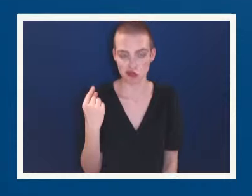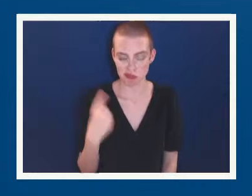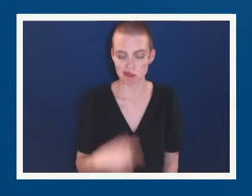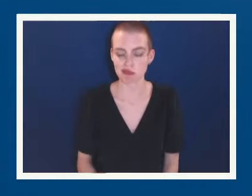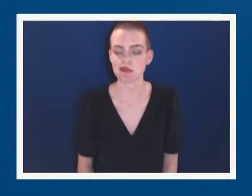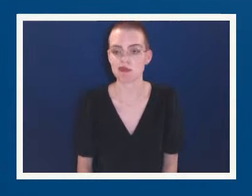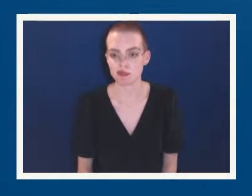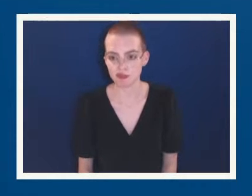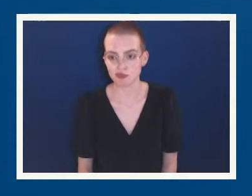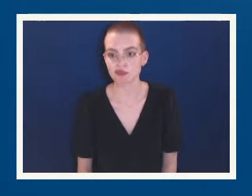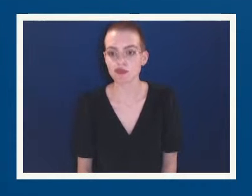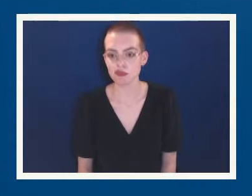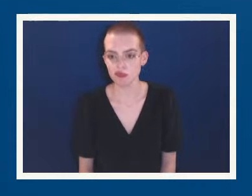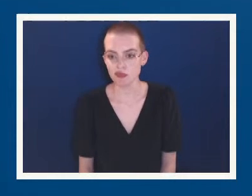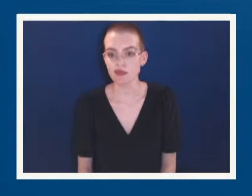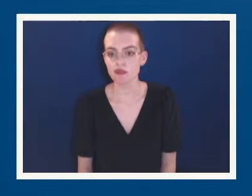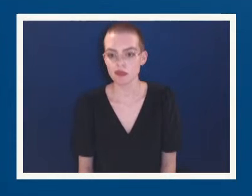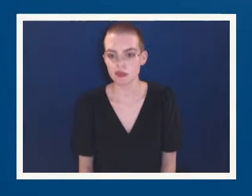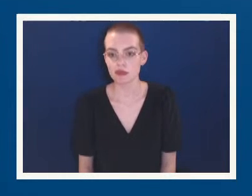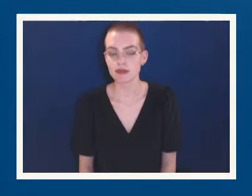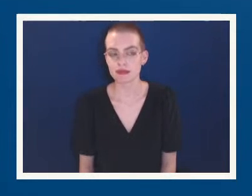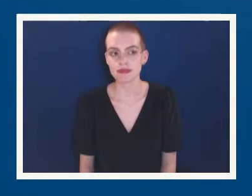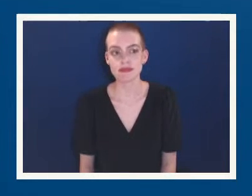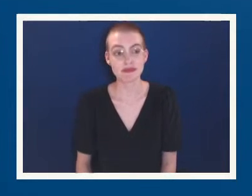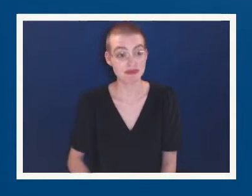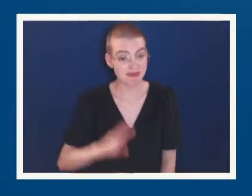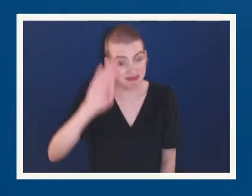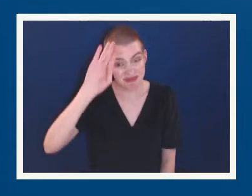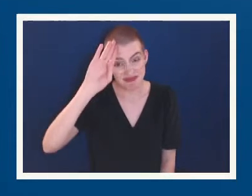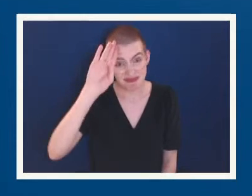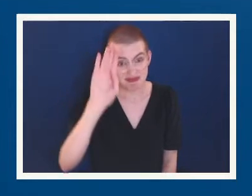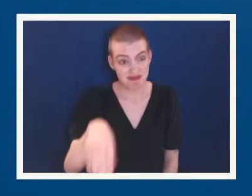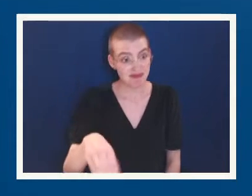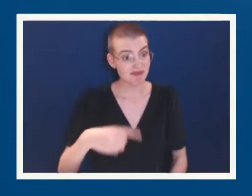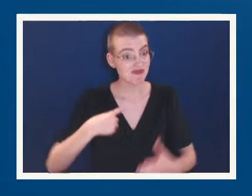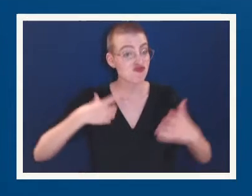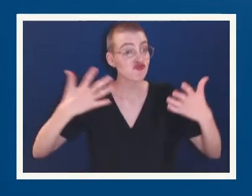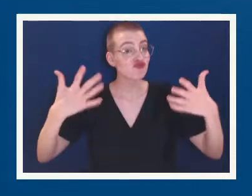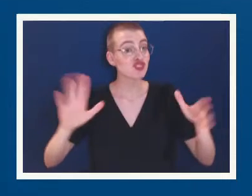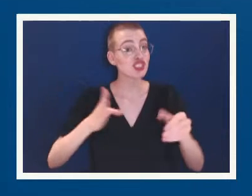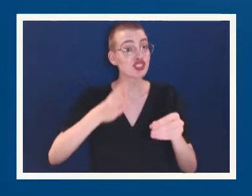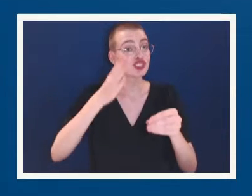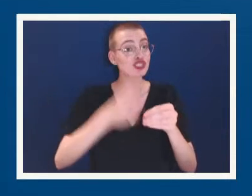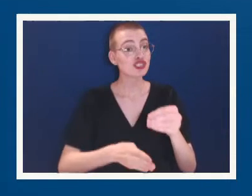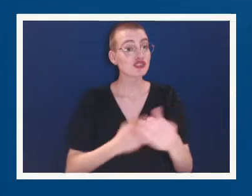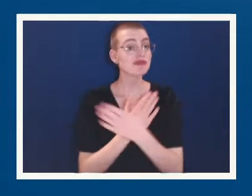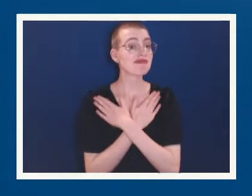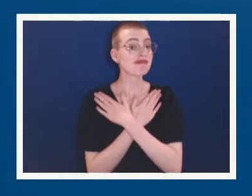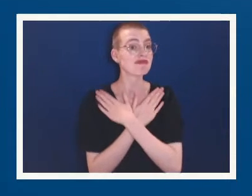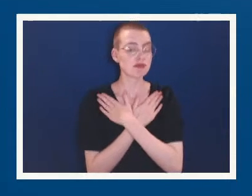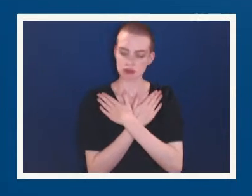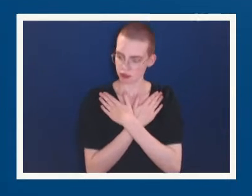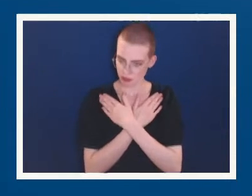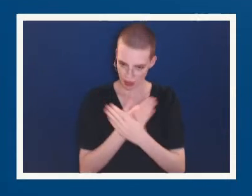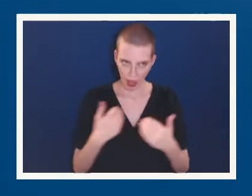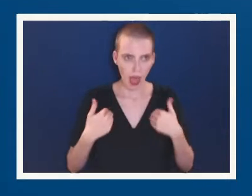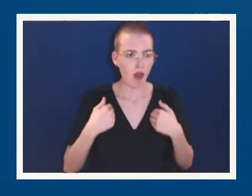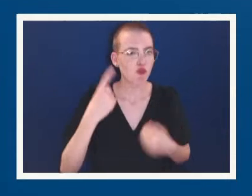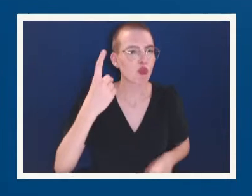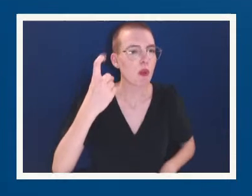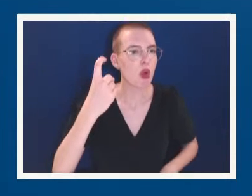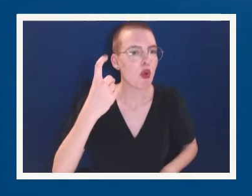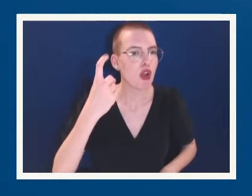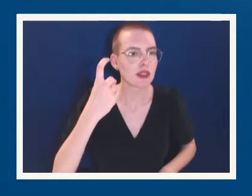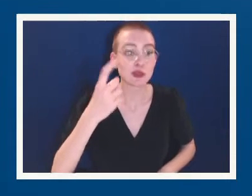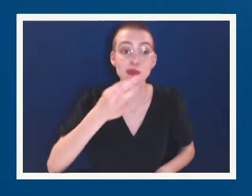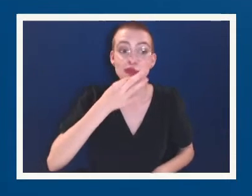But I want you to know I'm not done taking on big fights. I got another big fight in me. It comes in 3